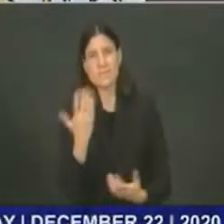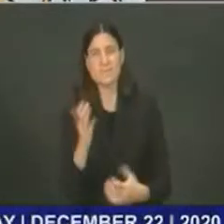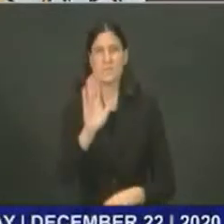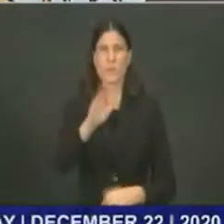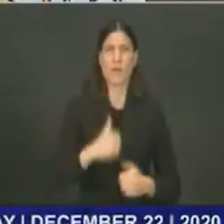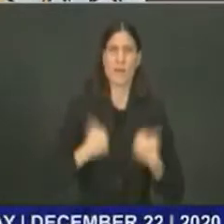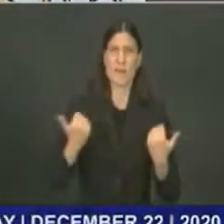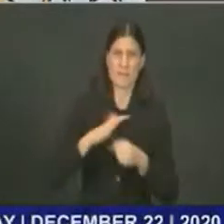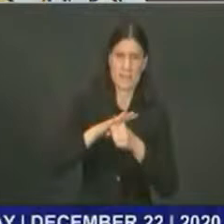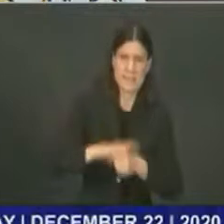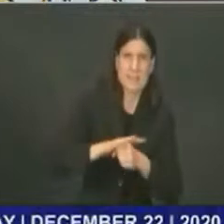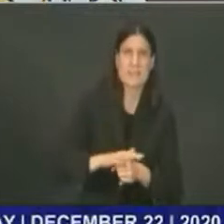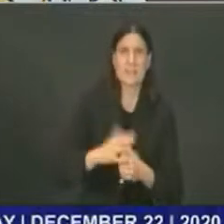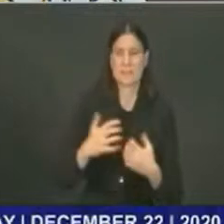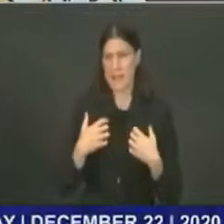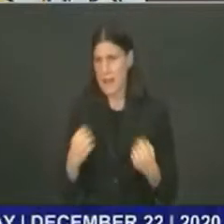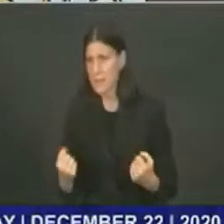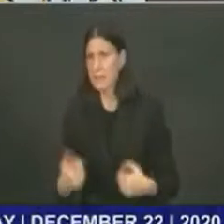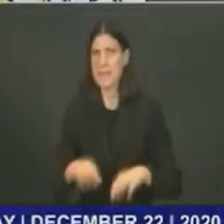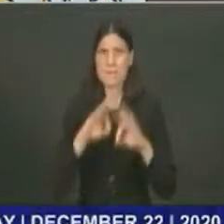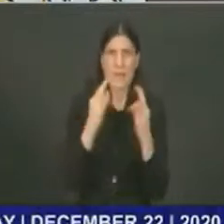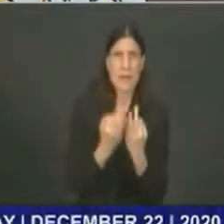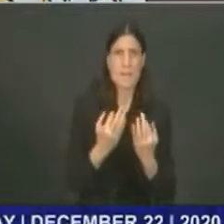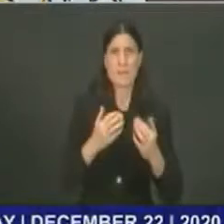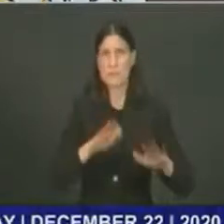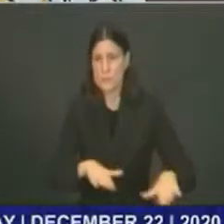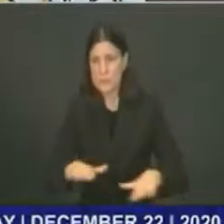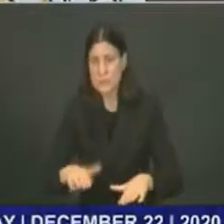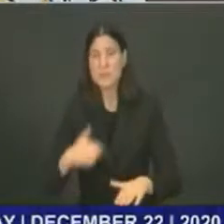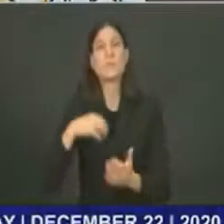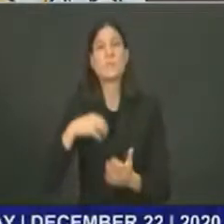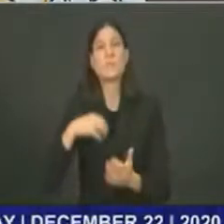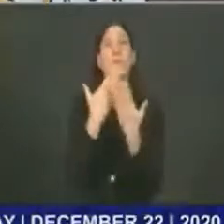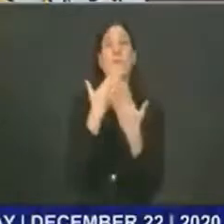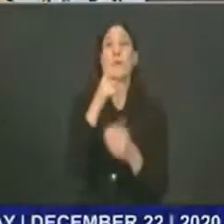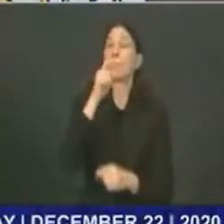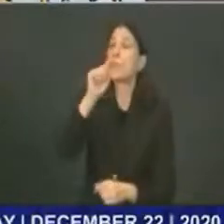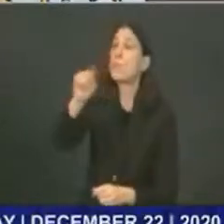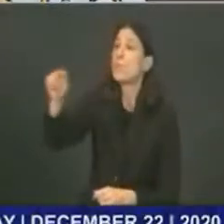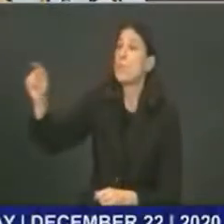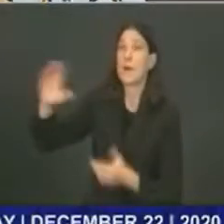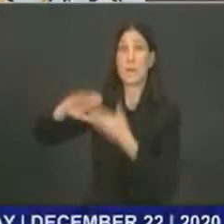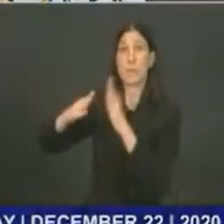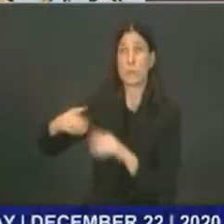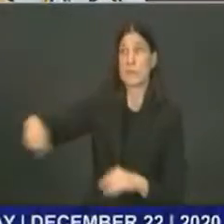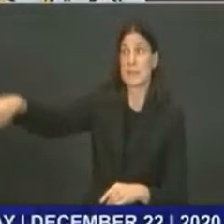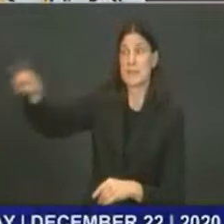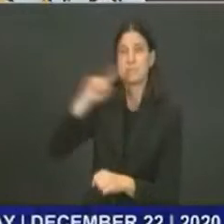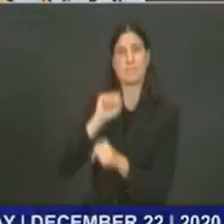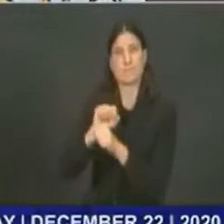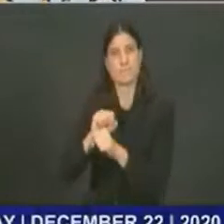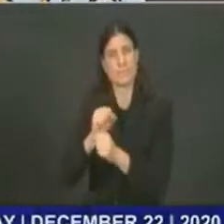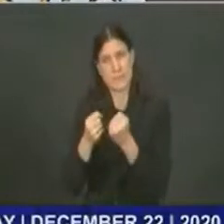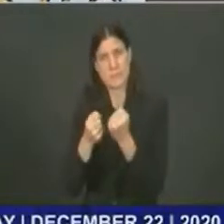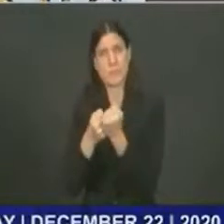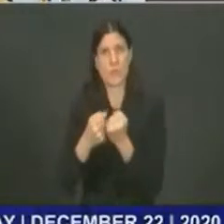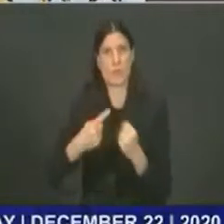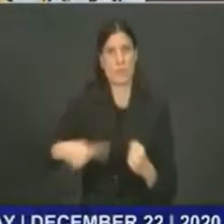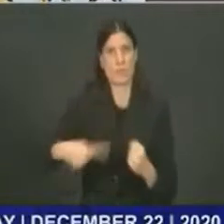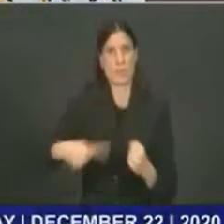to pause for a minute to say thank you. I in particular want to thank a lot of the public